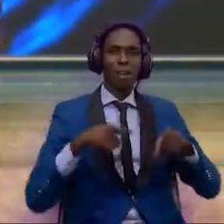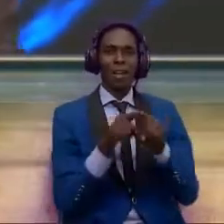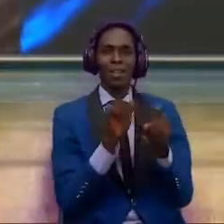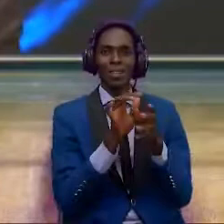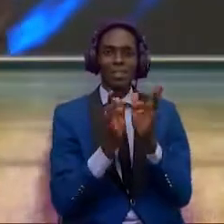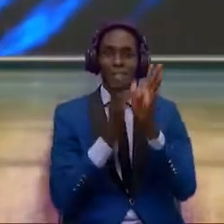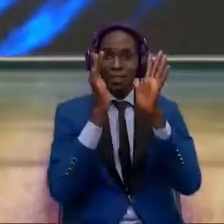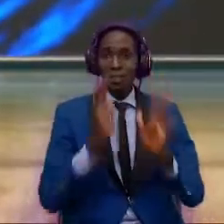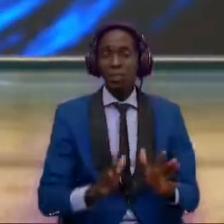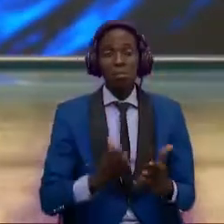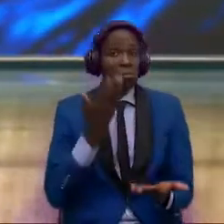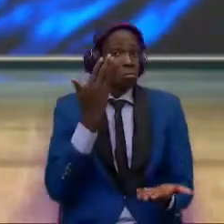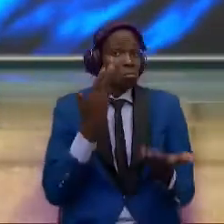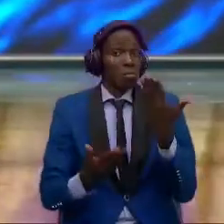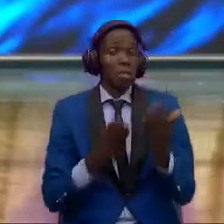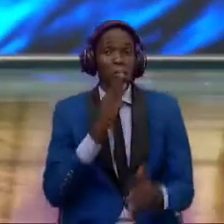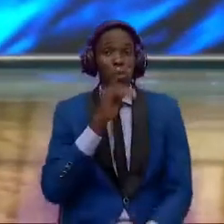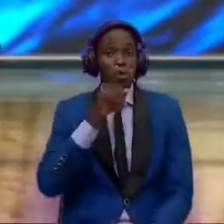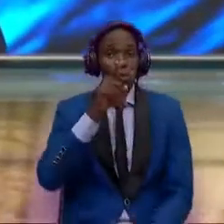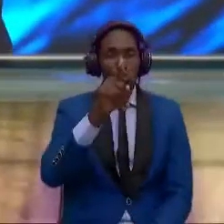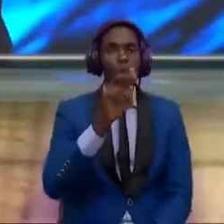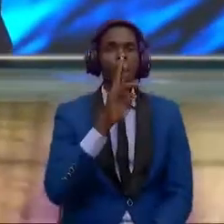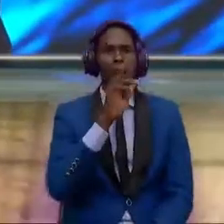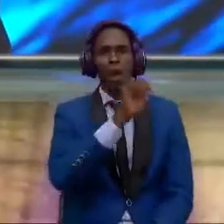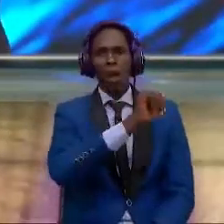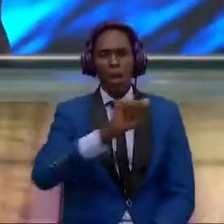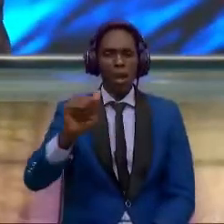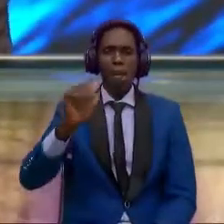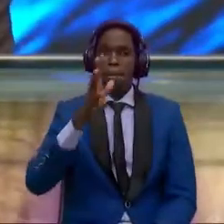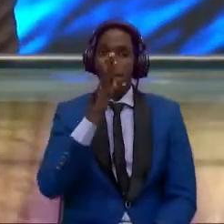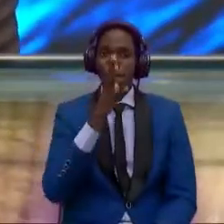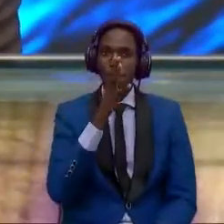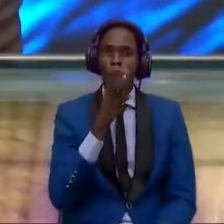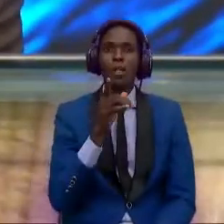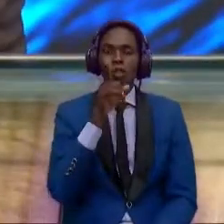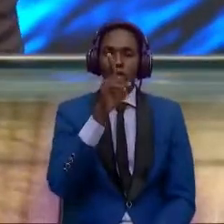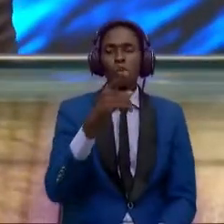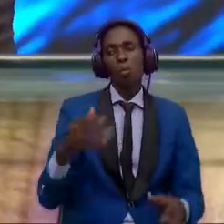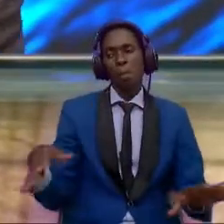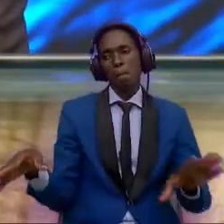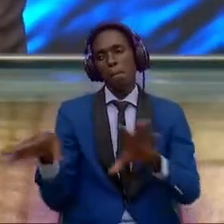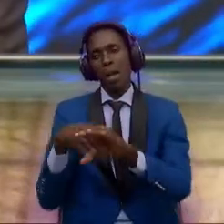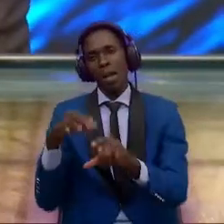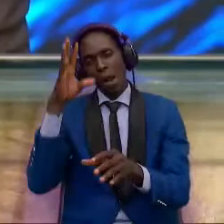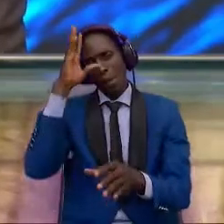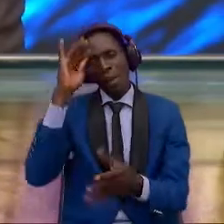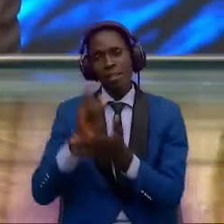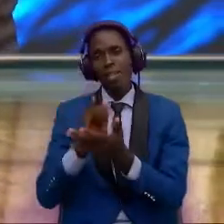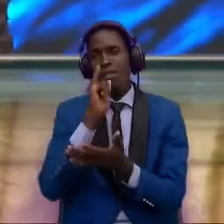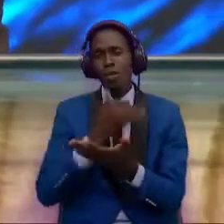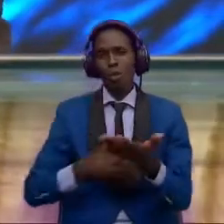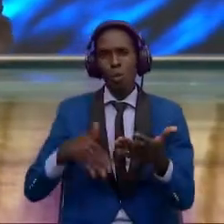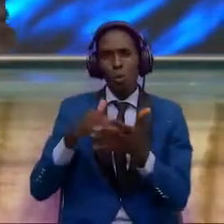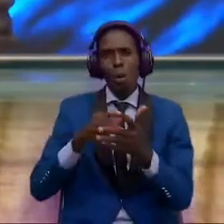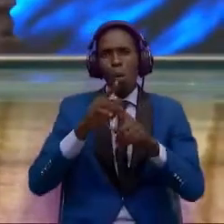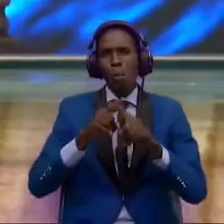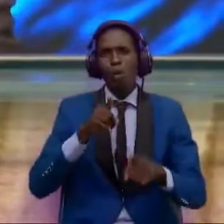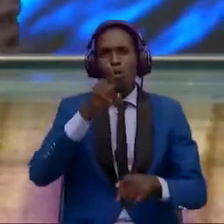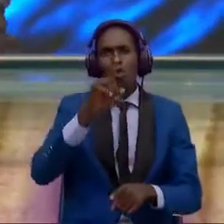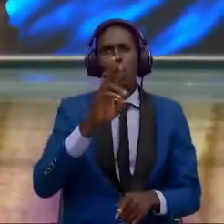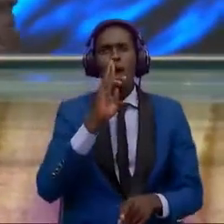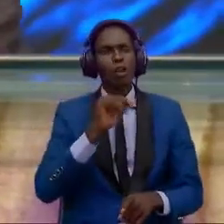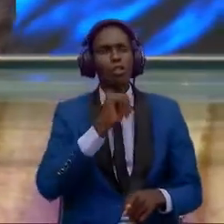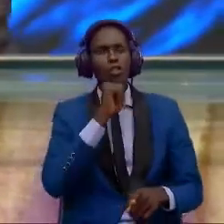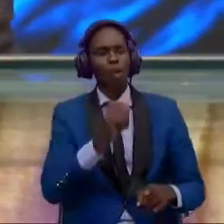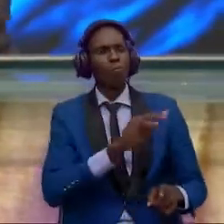bold enough to teach your young Timothy, your child Timothy, the way of the Lord, not just